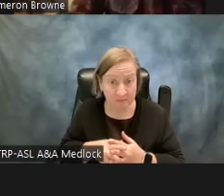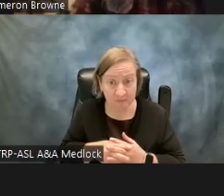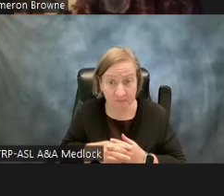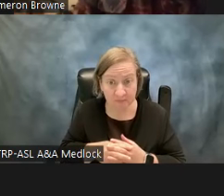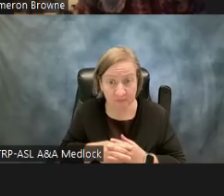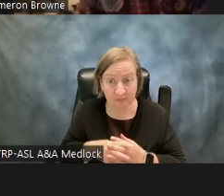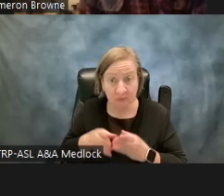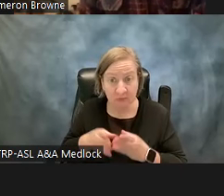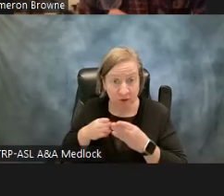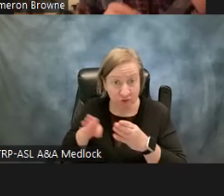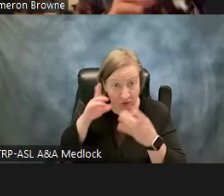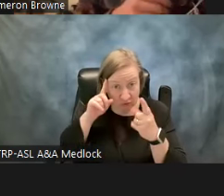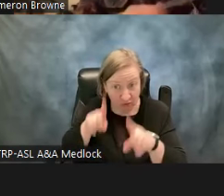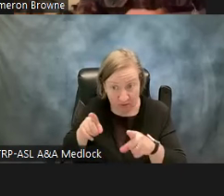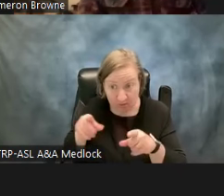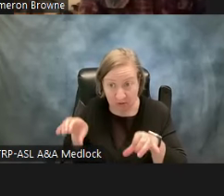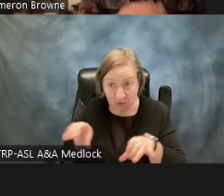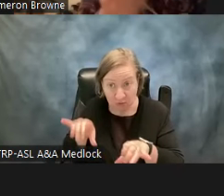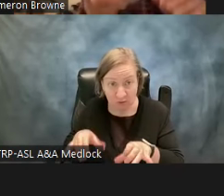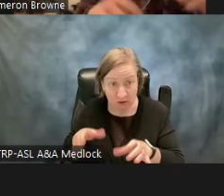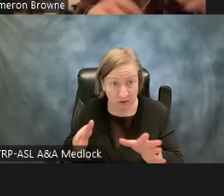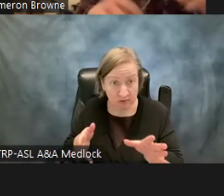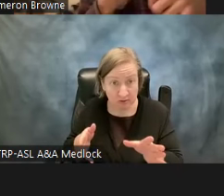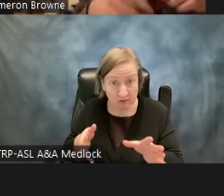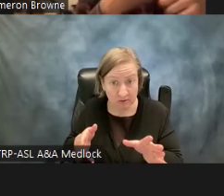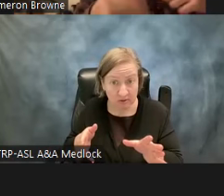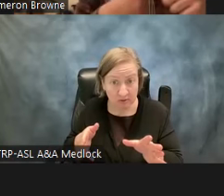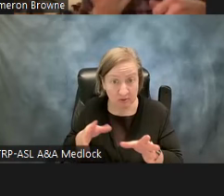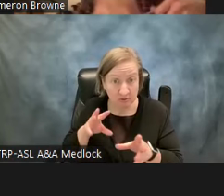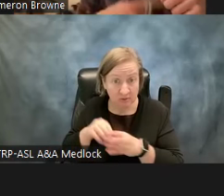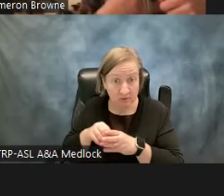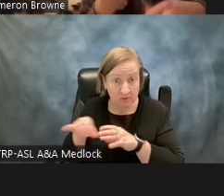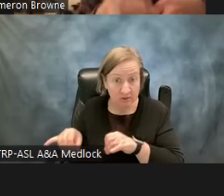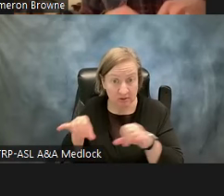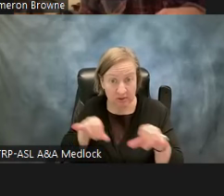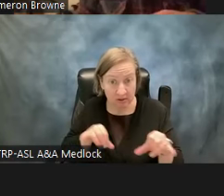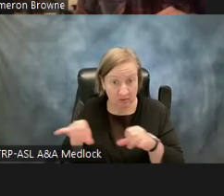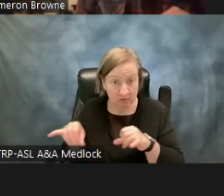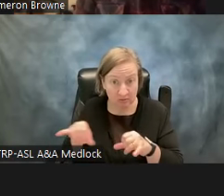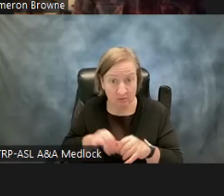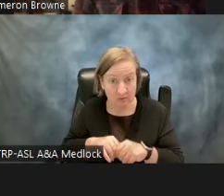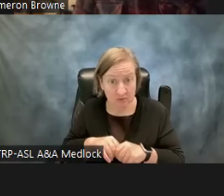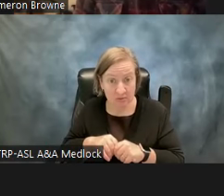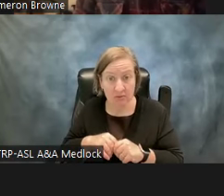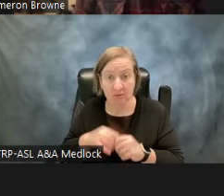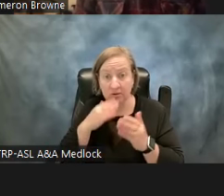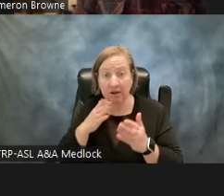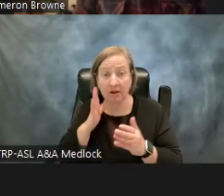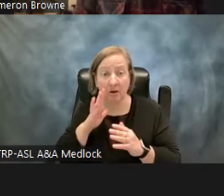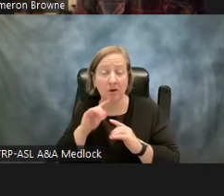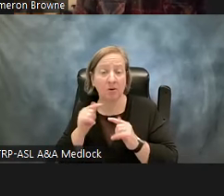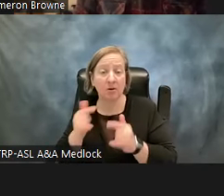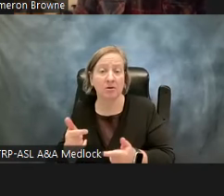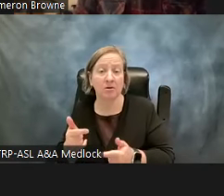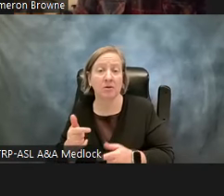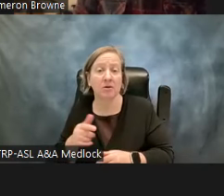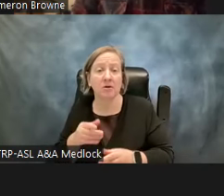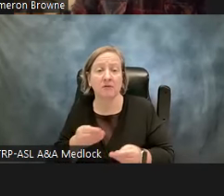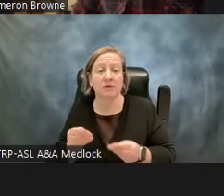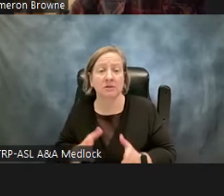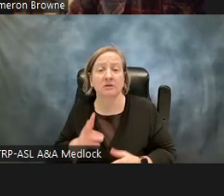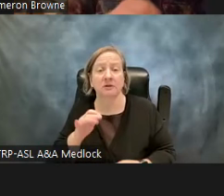Is there a general agreement to do that as part of the same? Okay, great. Thank you. I'll pass it back over to Facilitator